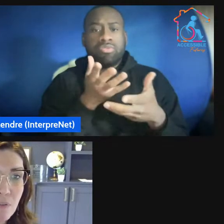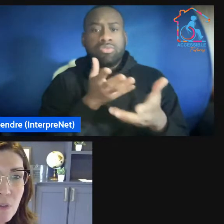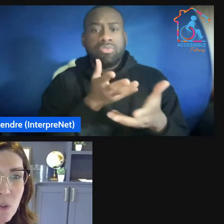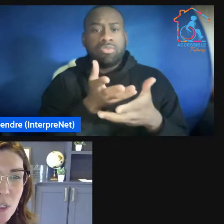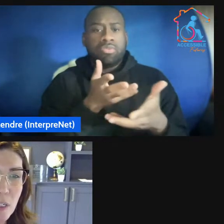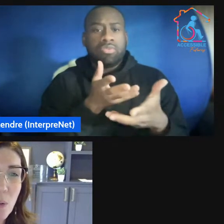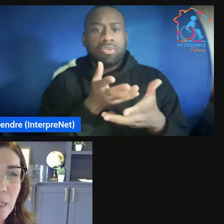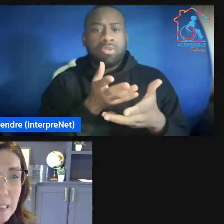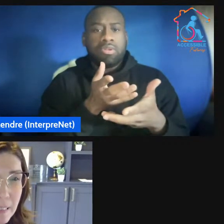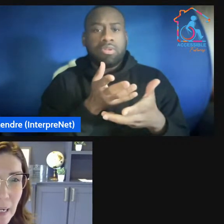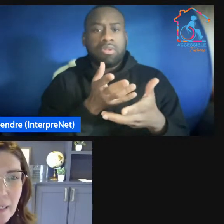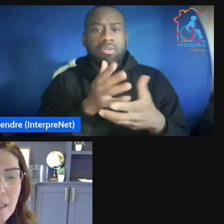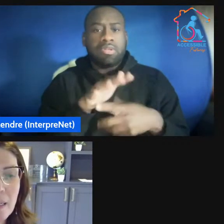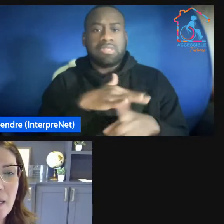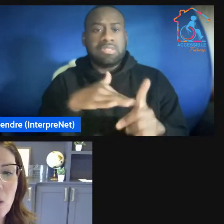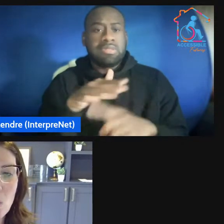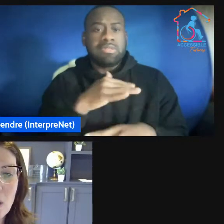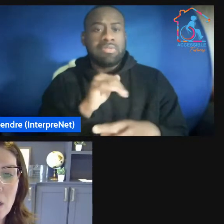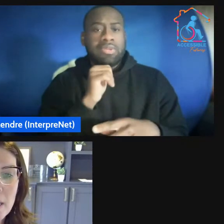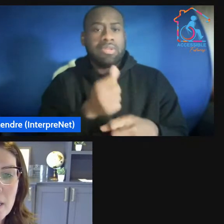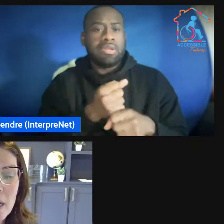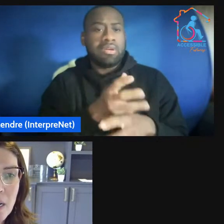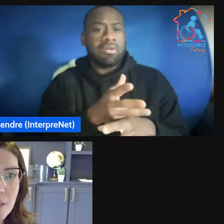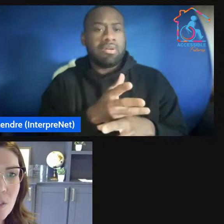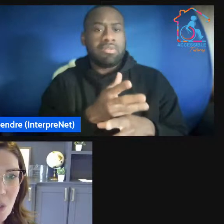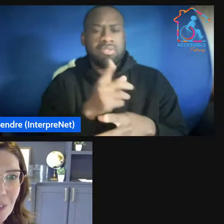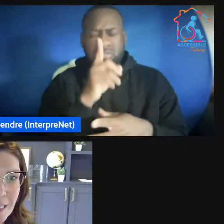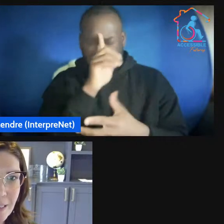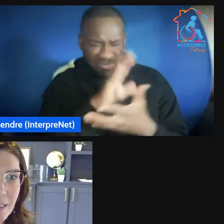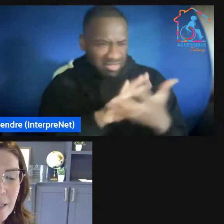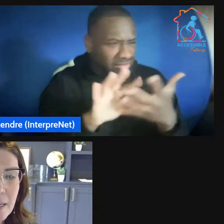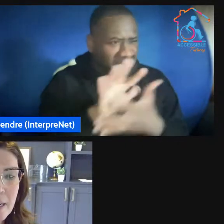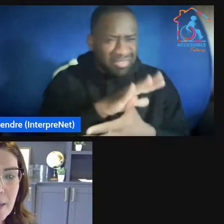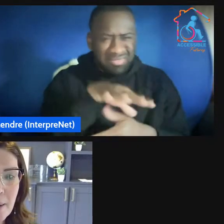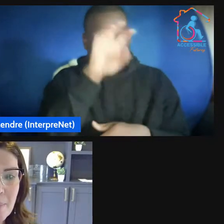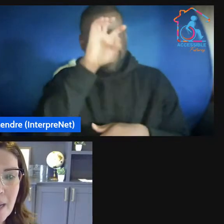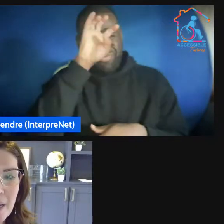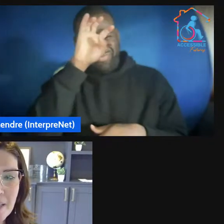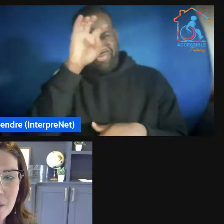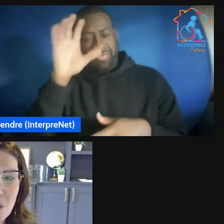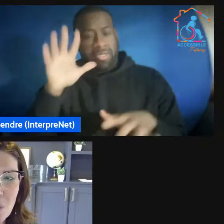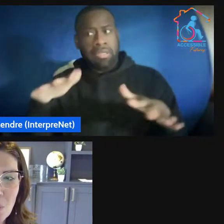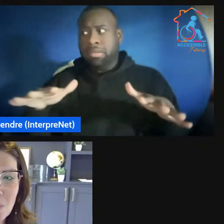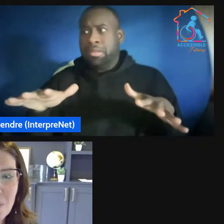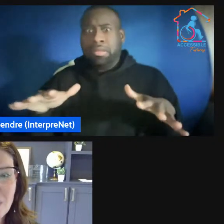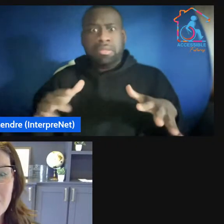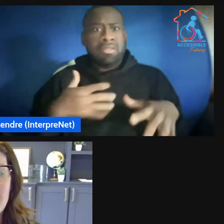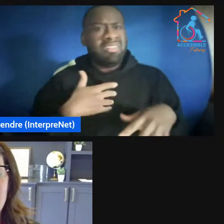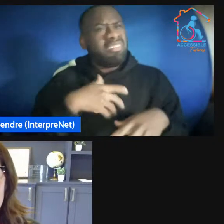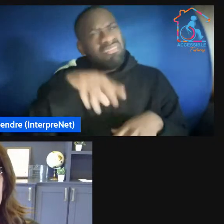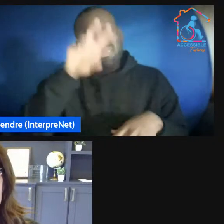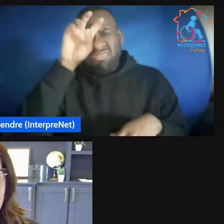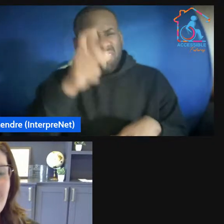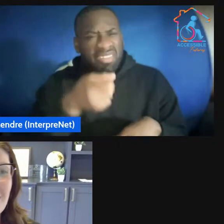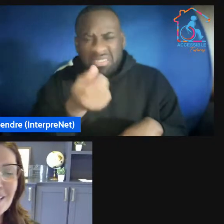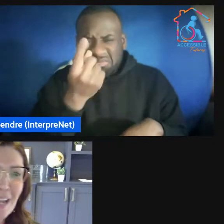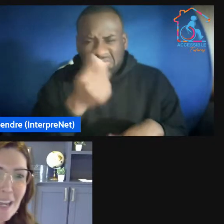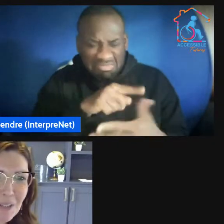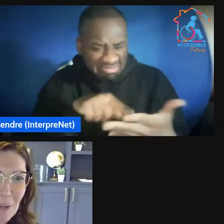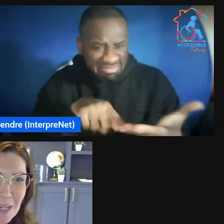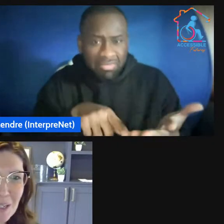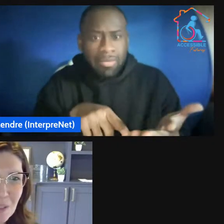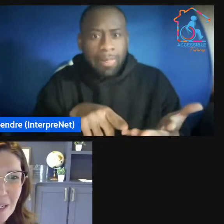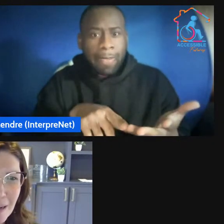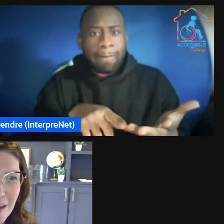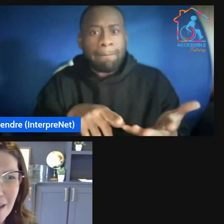causing confusion or anxiety or uncertainty. And so it's a kind